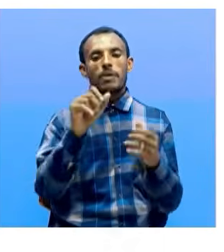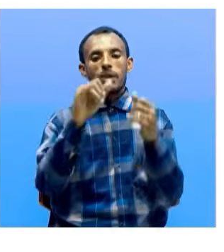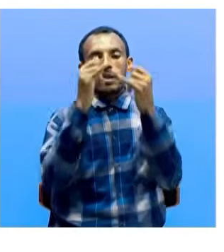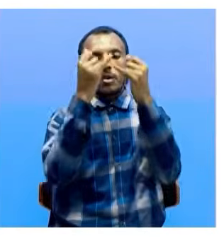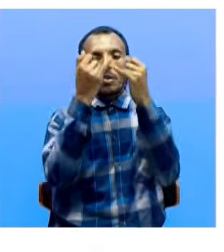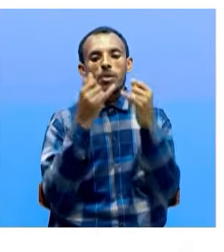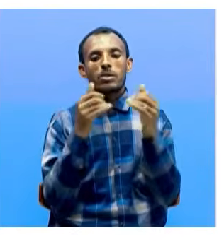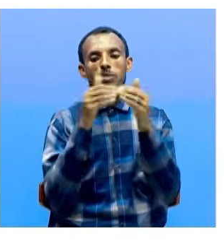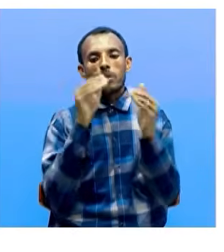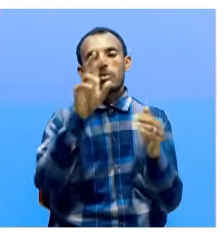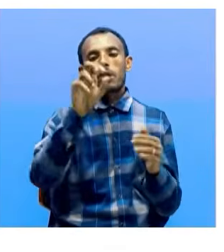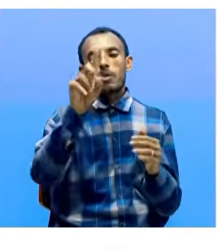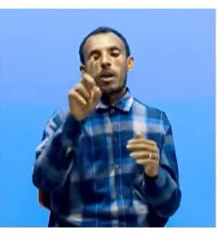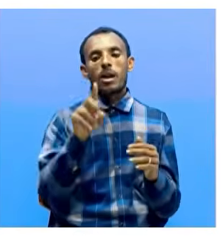This